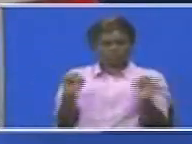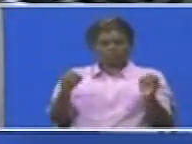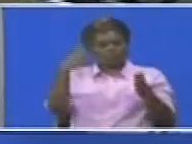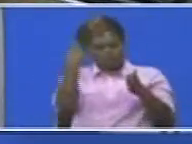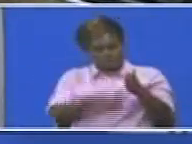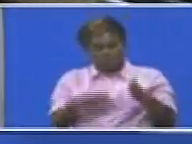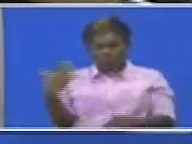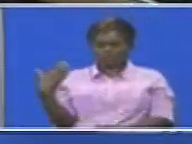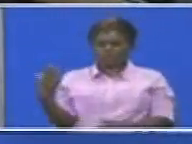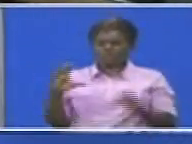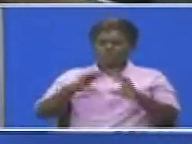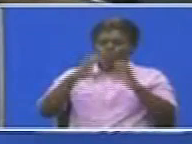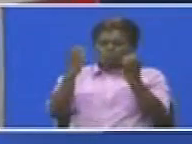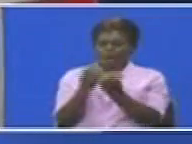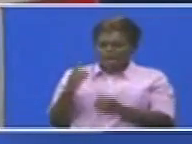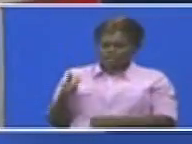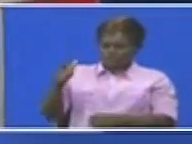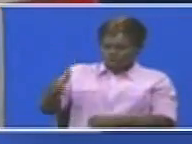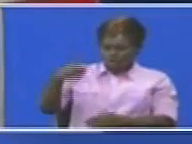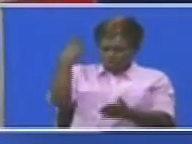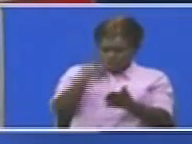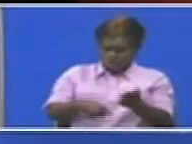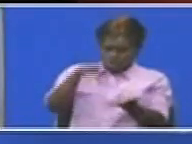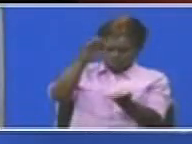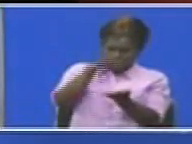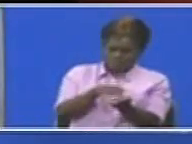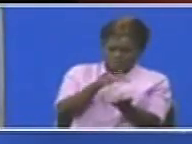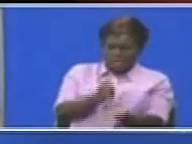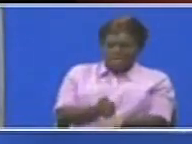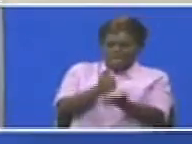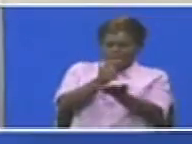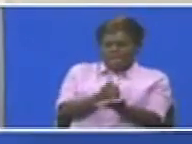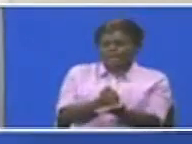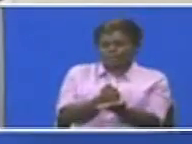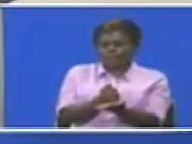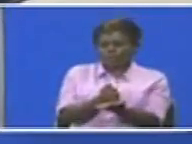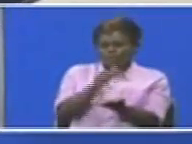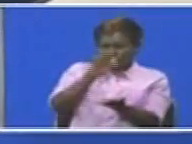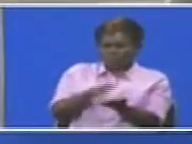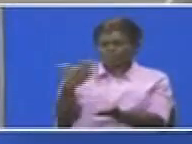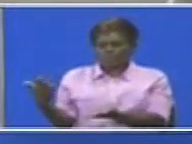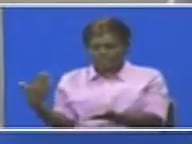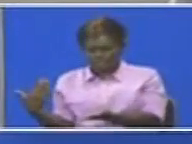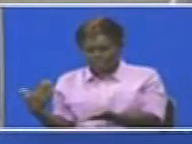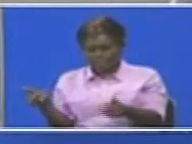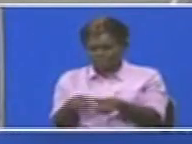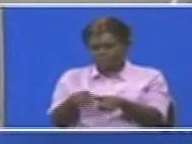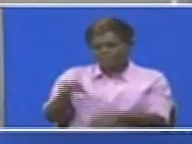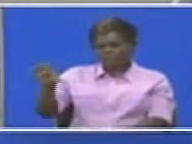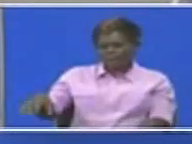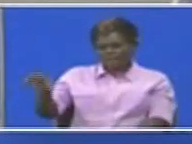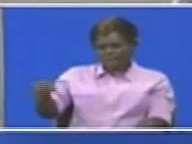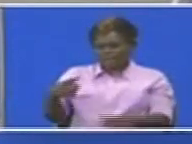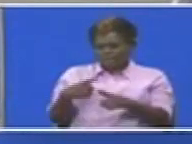commodity. With global oil prices on the decline, this has helped bring down the cost of petroleum products in the domestic market.